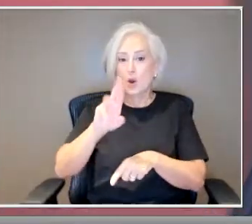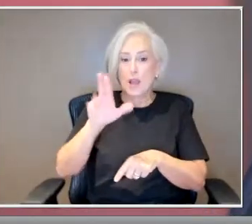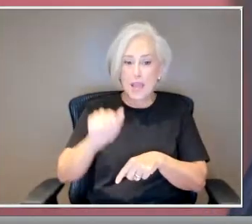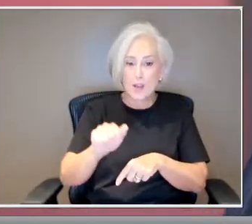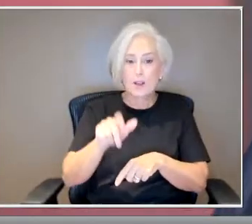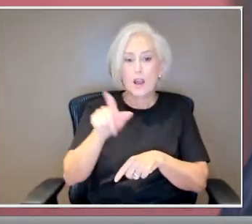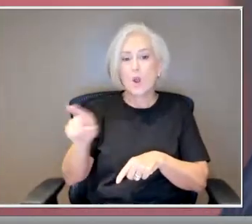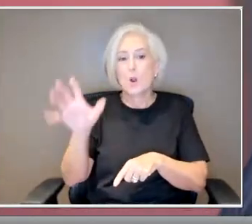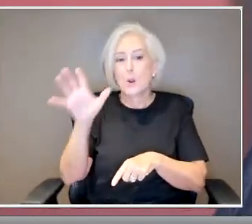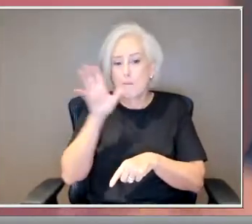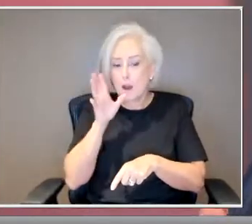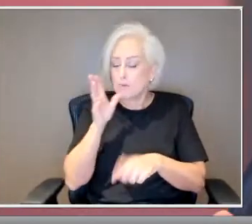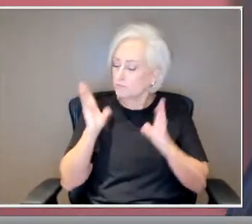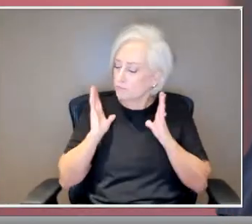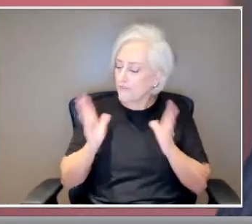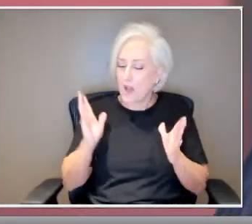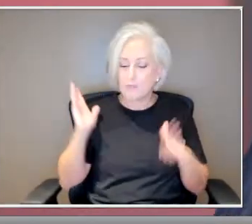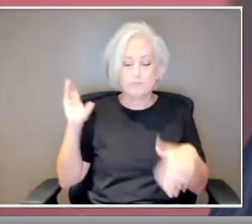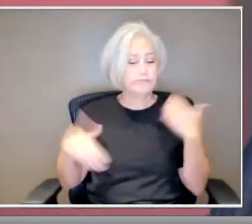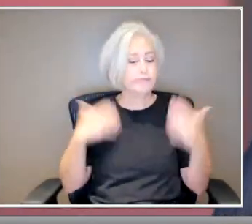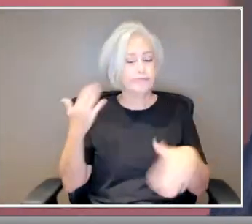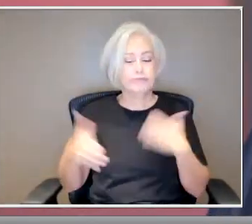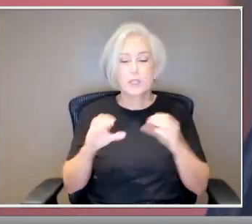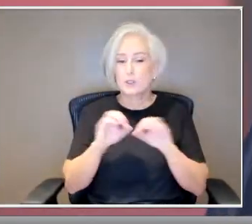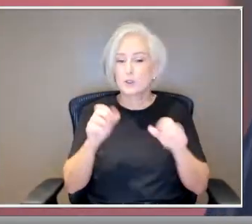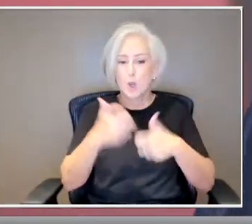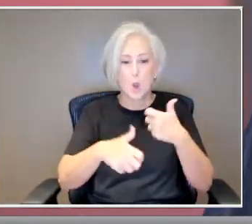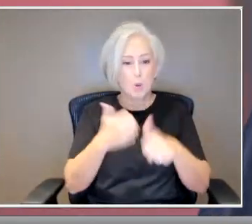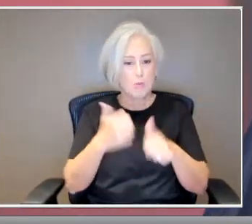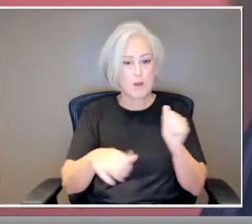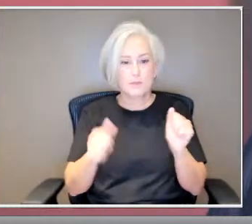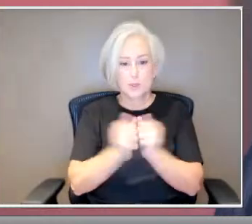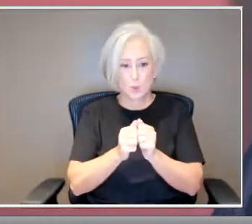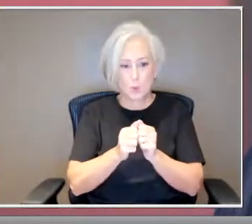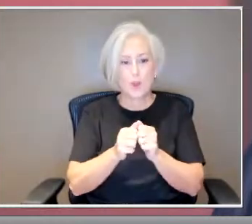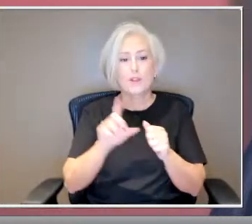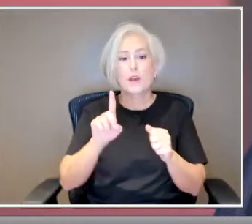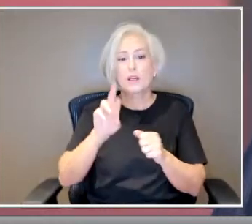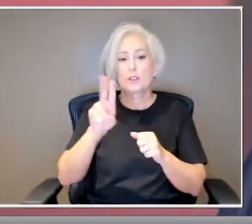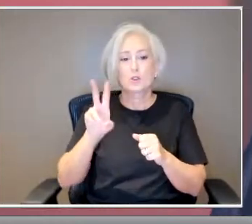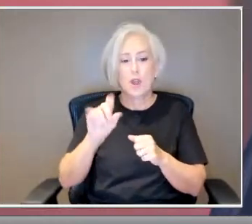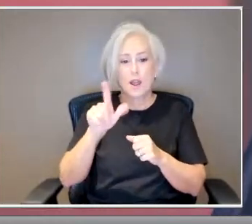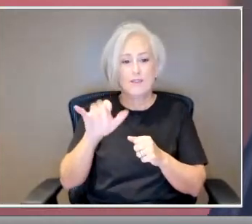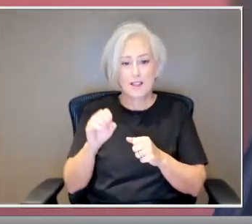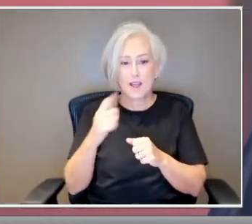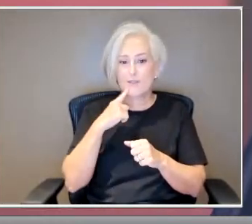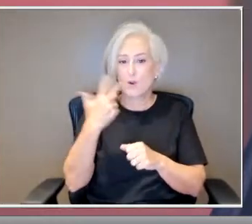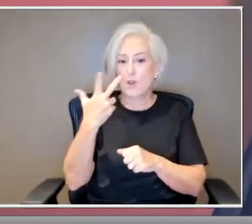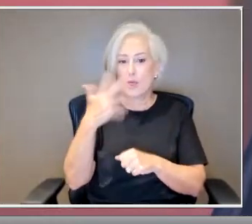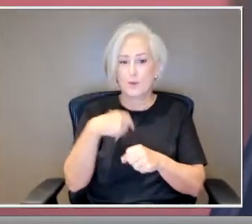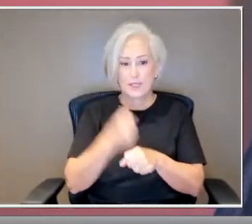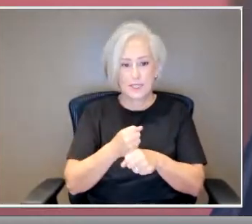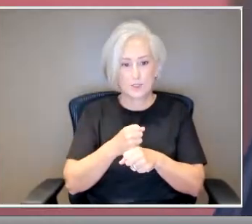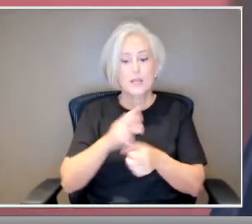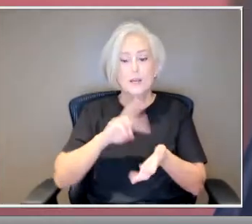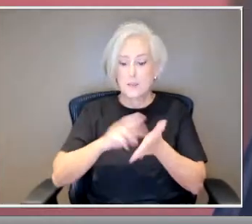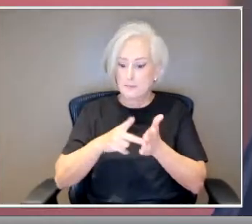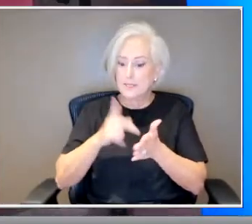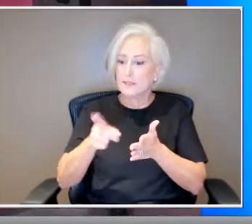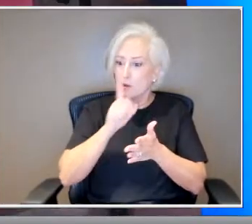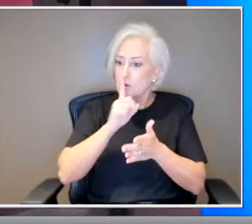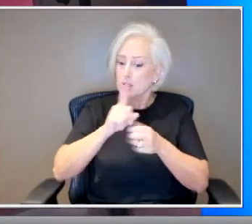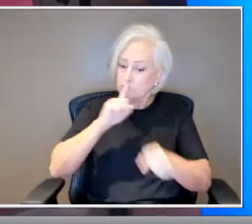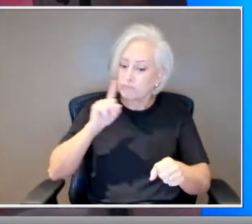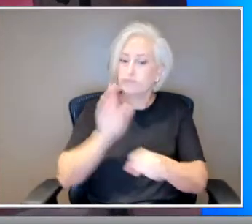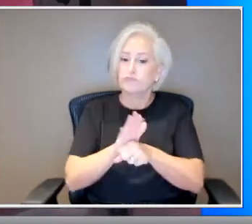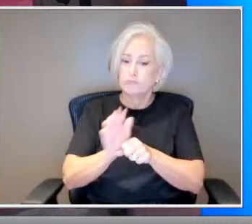no problems with a drive line, no problems with anything for this long a period of time is quite a testament to how diligent they are. Compliant